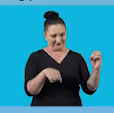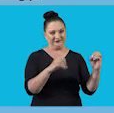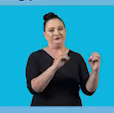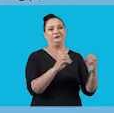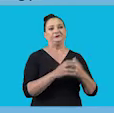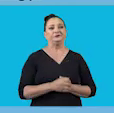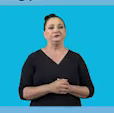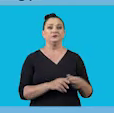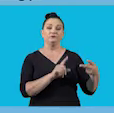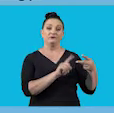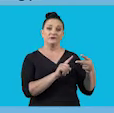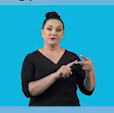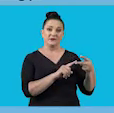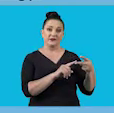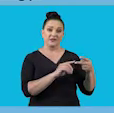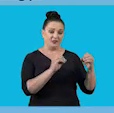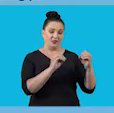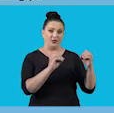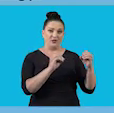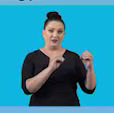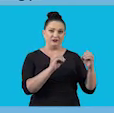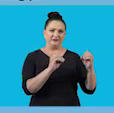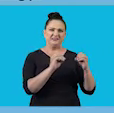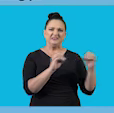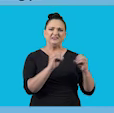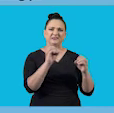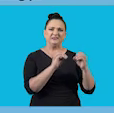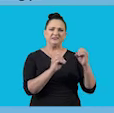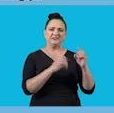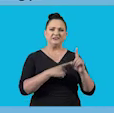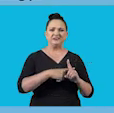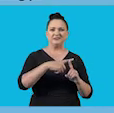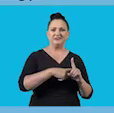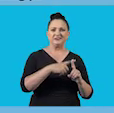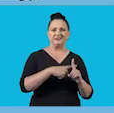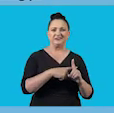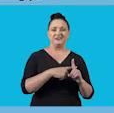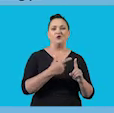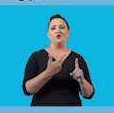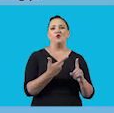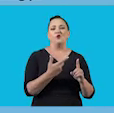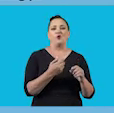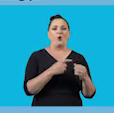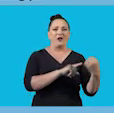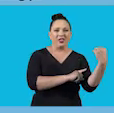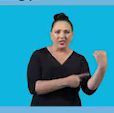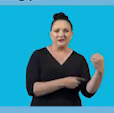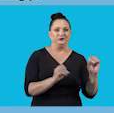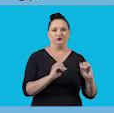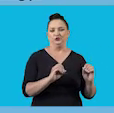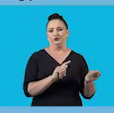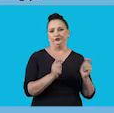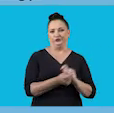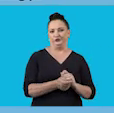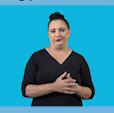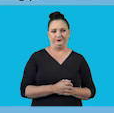other. Number two, the speed of the particles does not change if the temperature or the energy does not change.